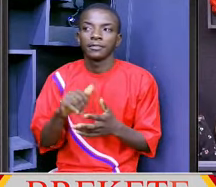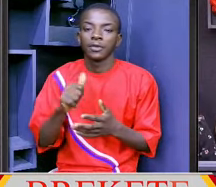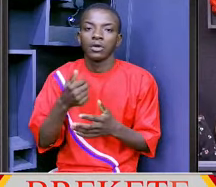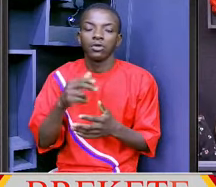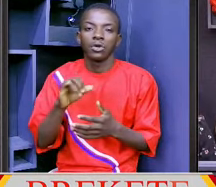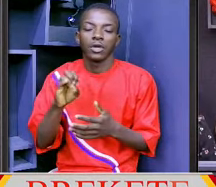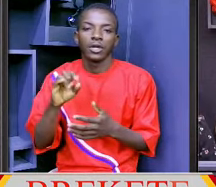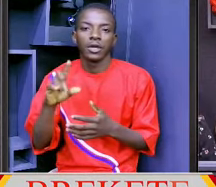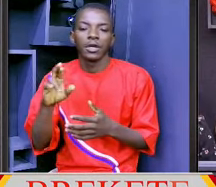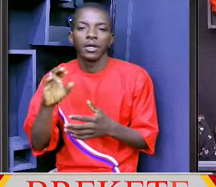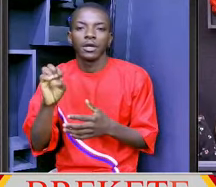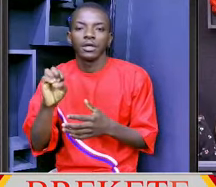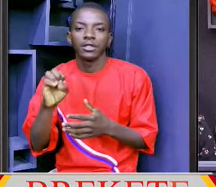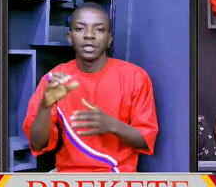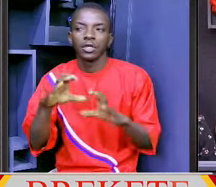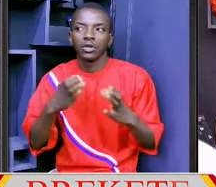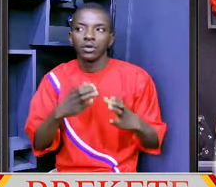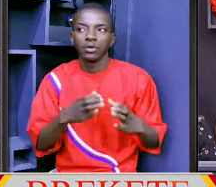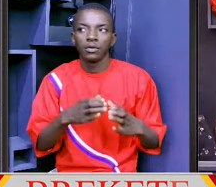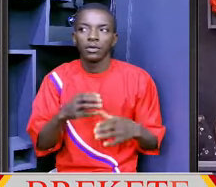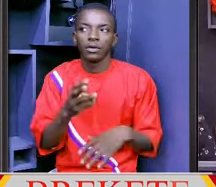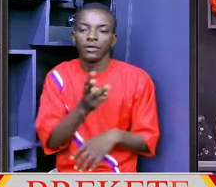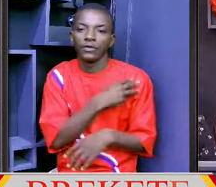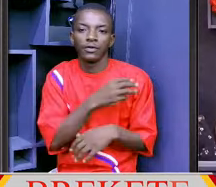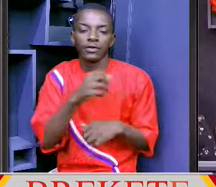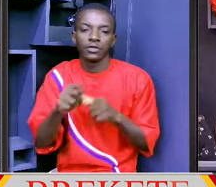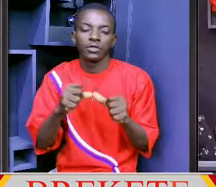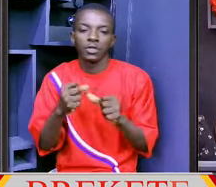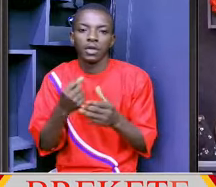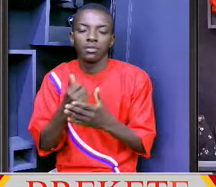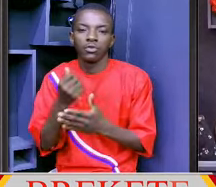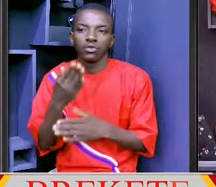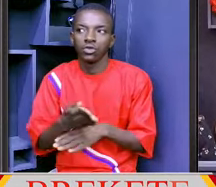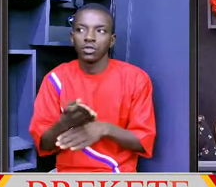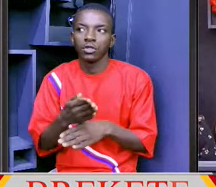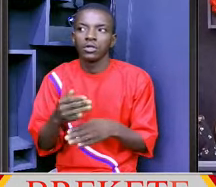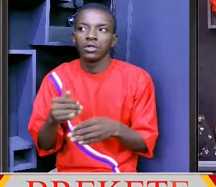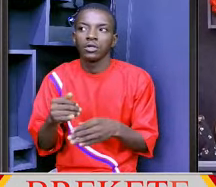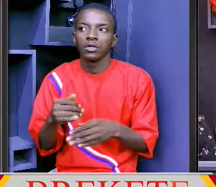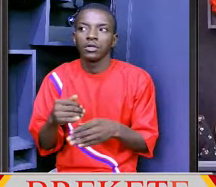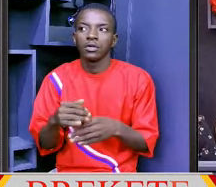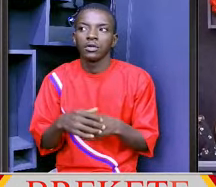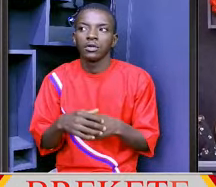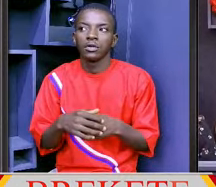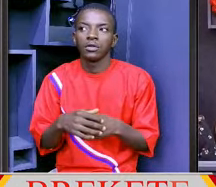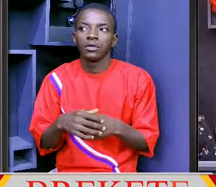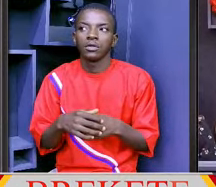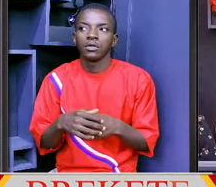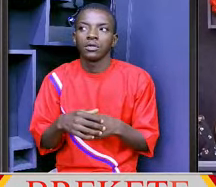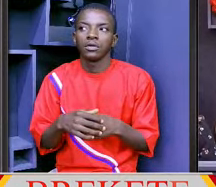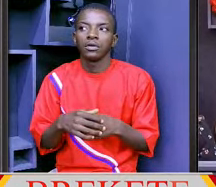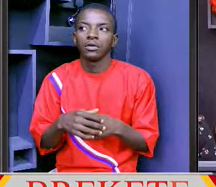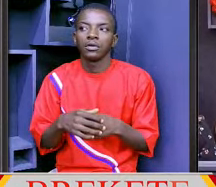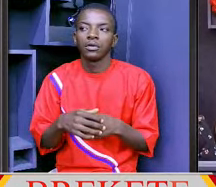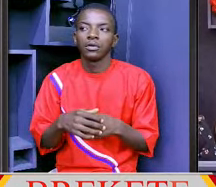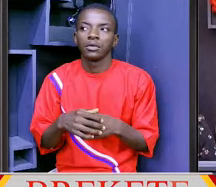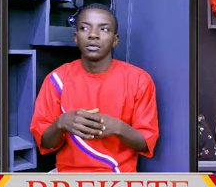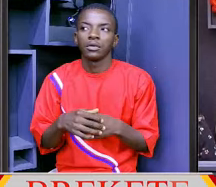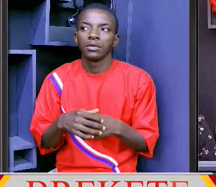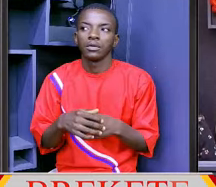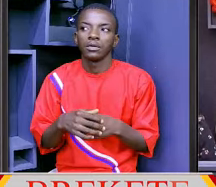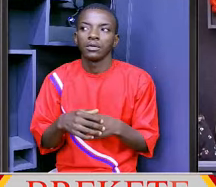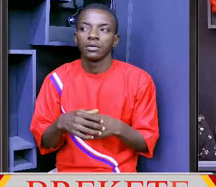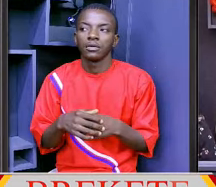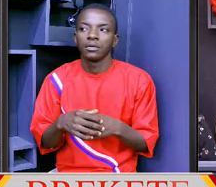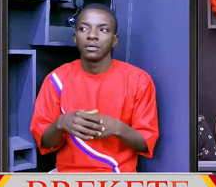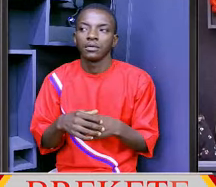a community, mm, and the Aguleri Welfare Association Abuja. Mm. They said if you bring this war clock, hold it for